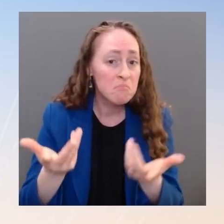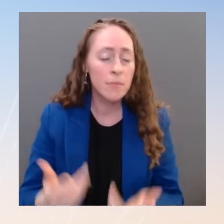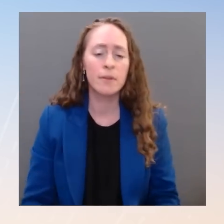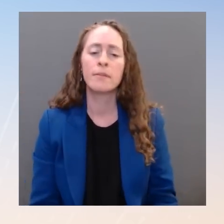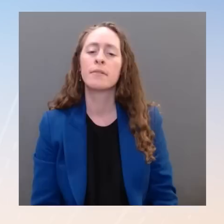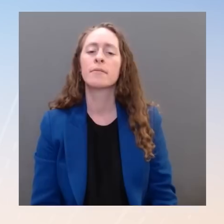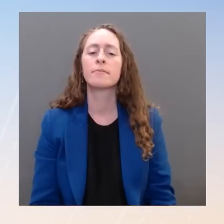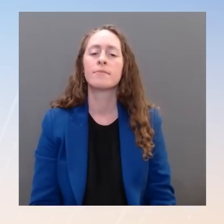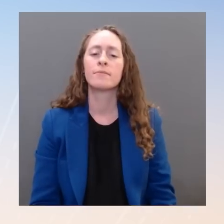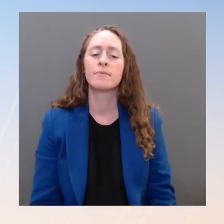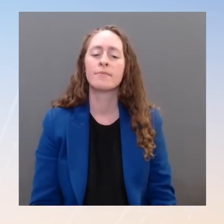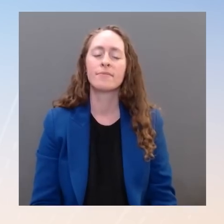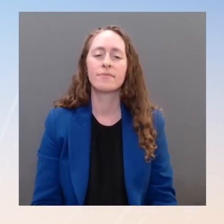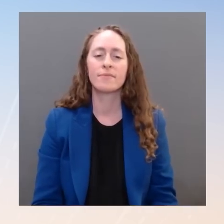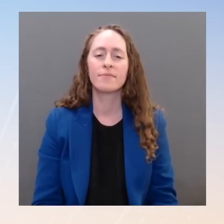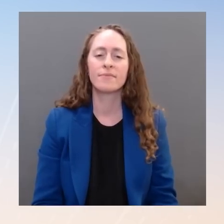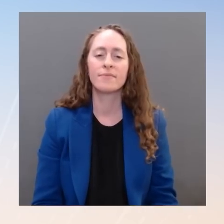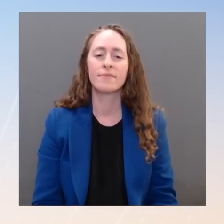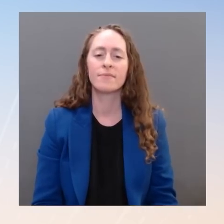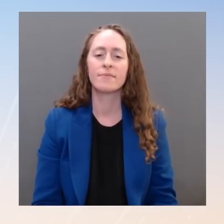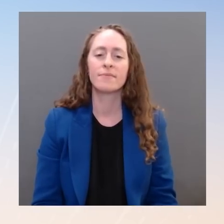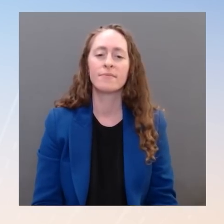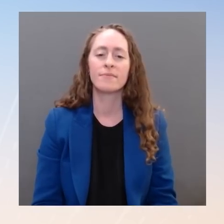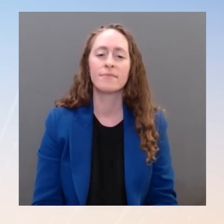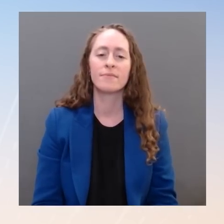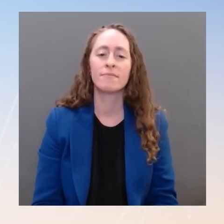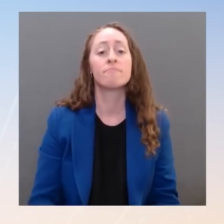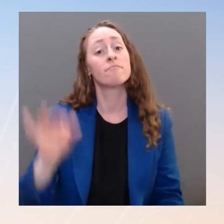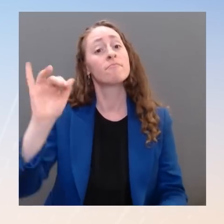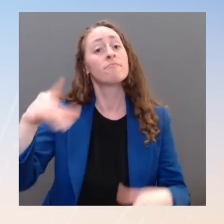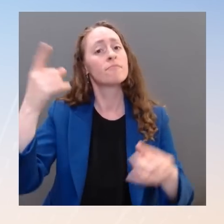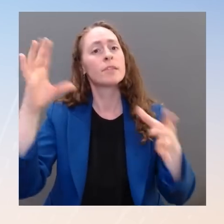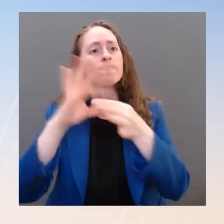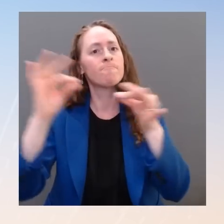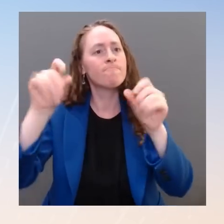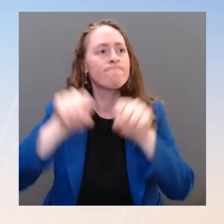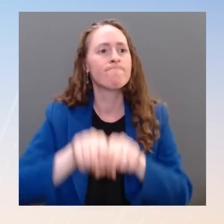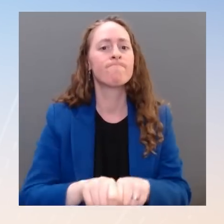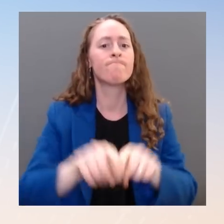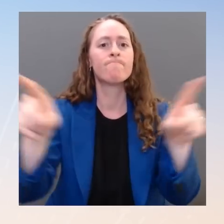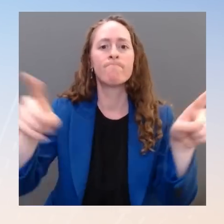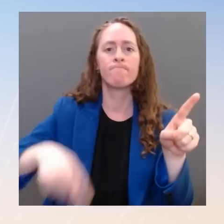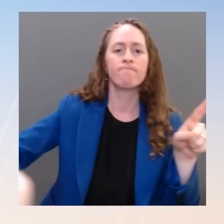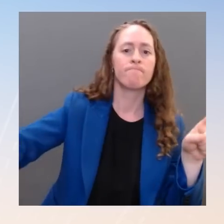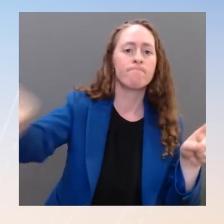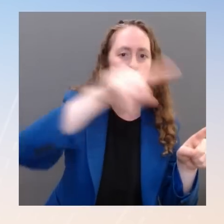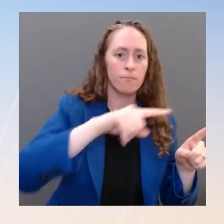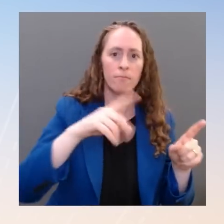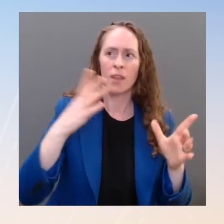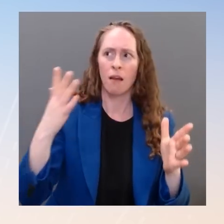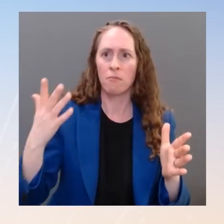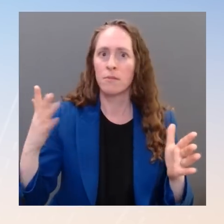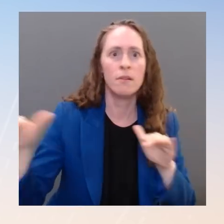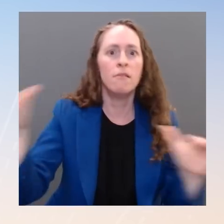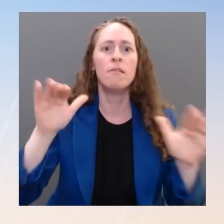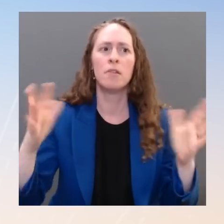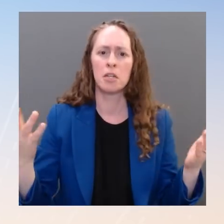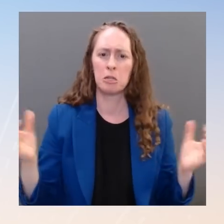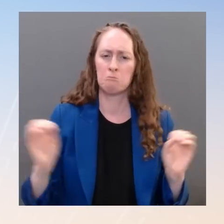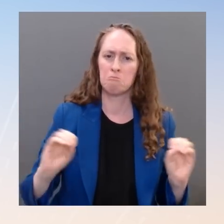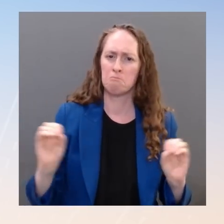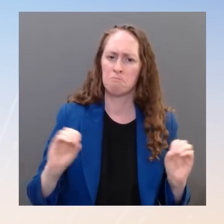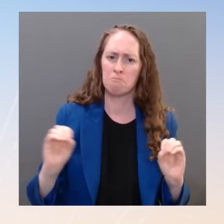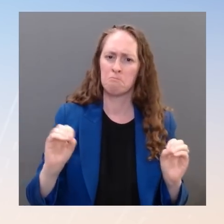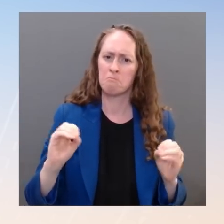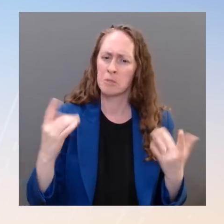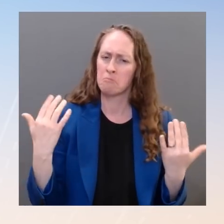more formal written one that has been looked at or considered by the Department of Justice at this point in time. Does the president disagree with this ruling? Again, it's the